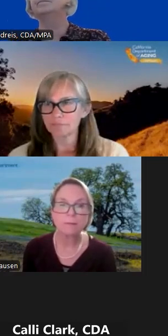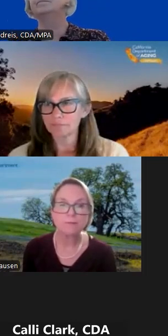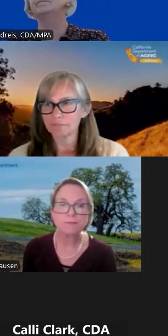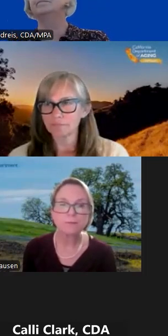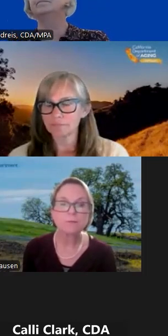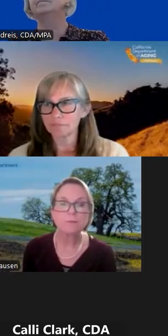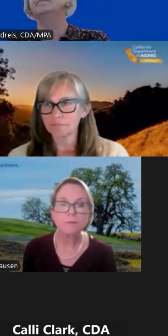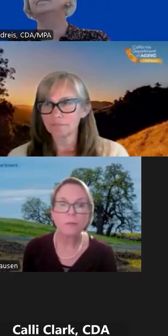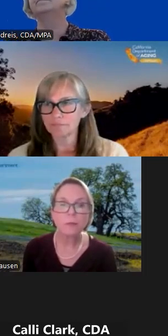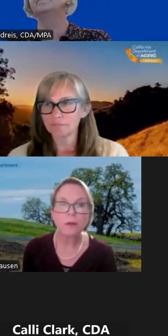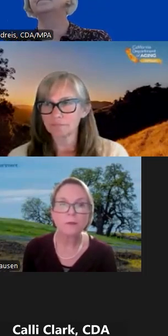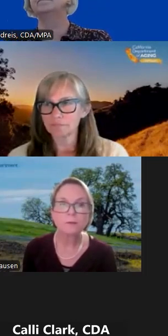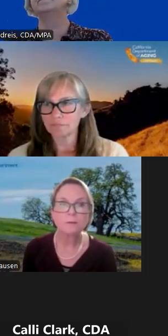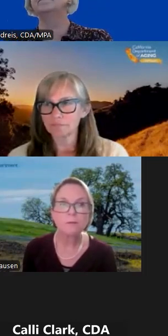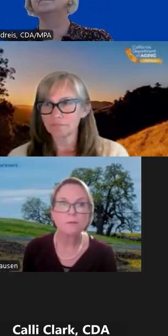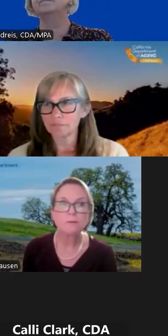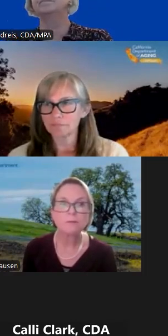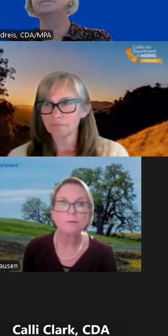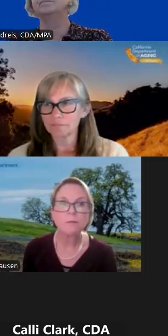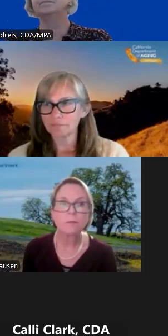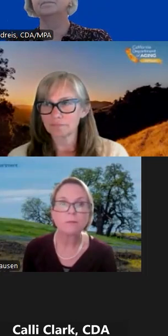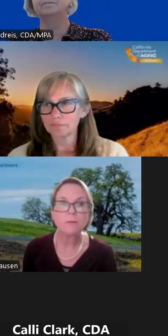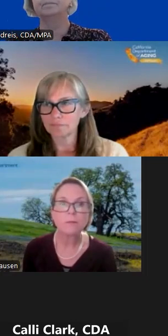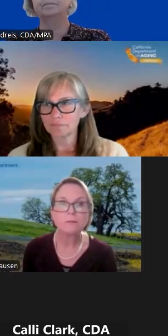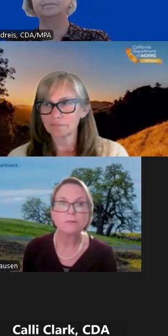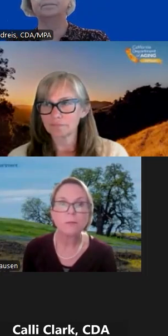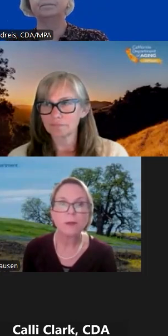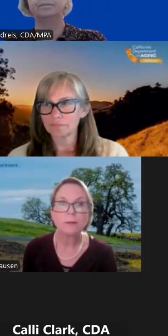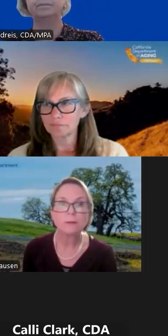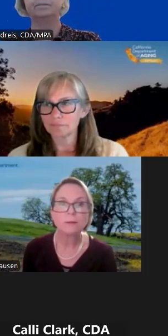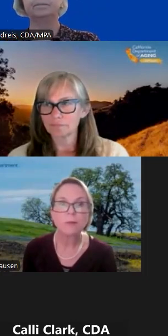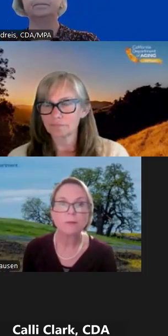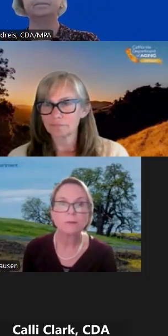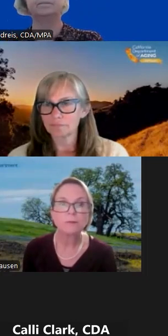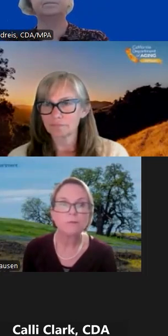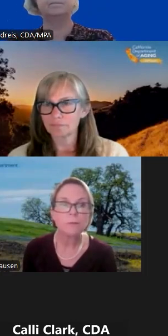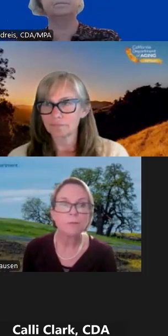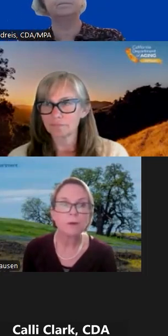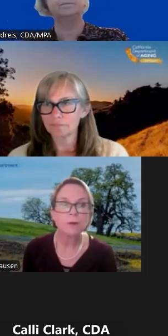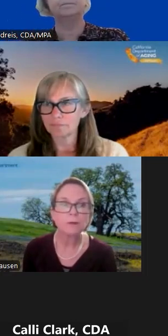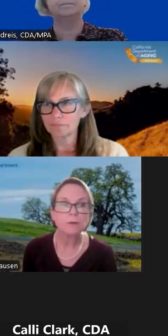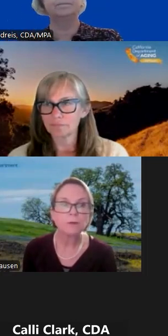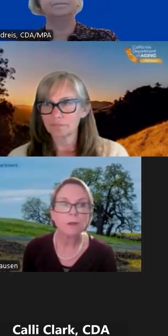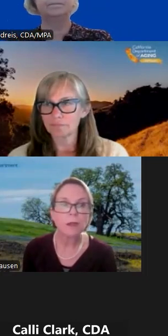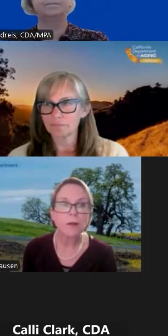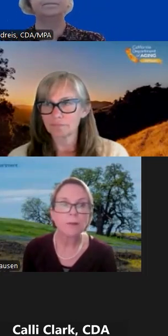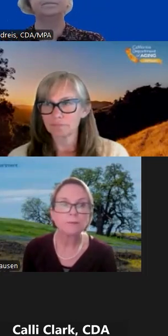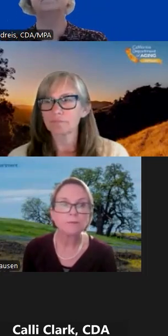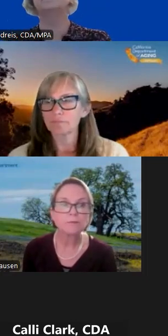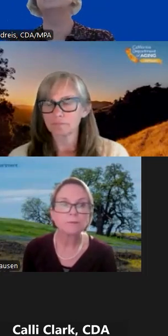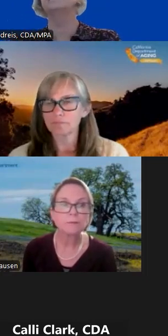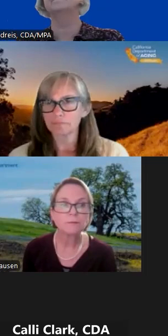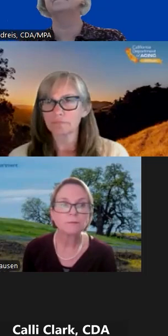to the legislature had some references to Alzheimer's and dementia. I'll share that link for anyone who wants to read up on that.